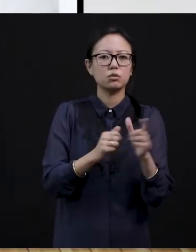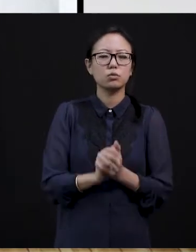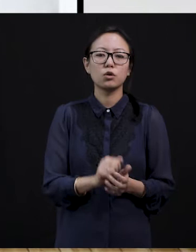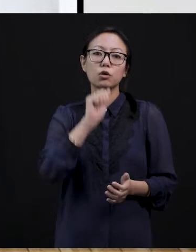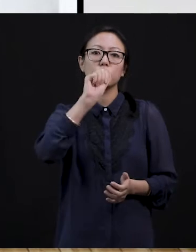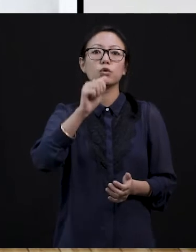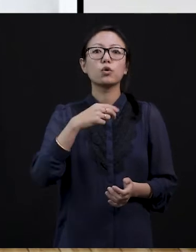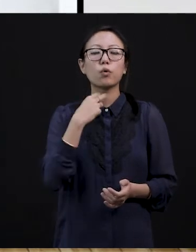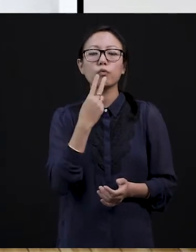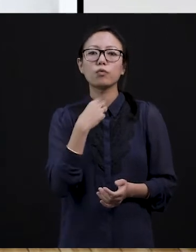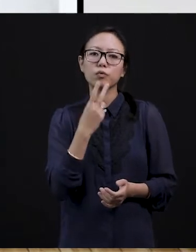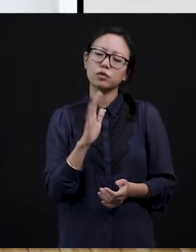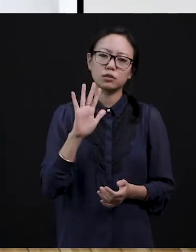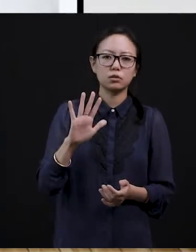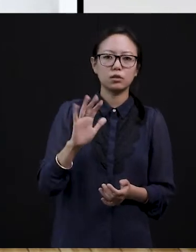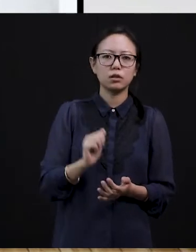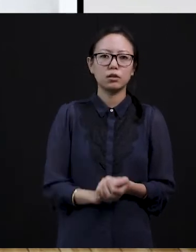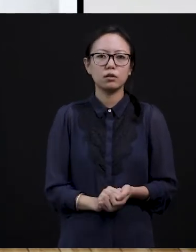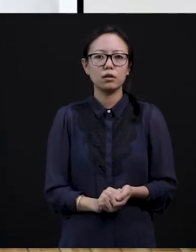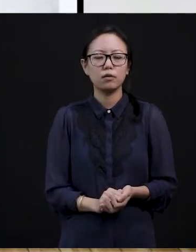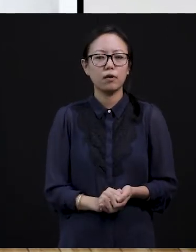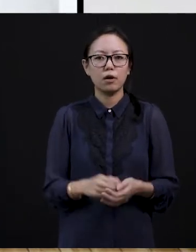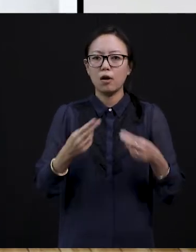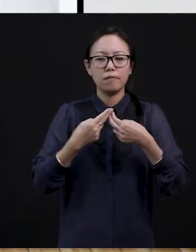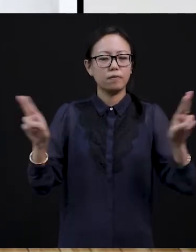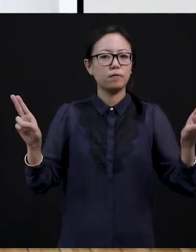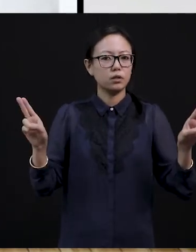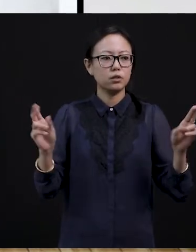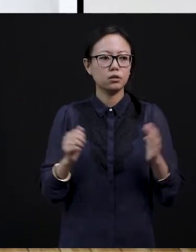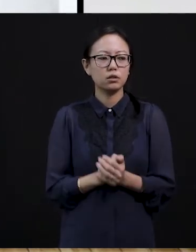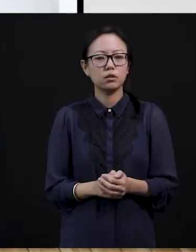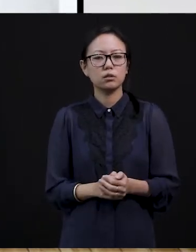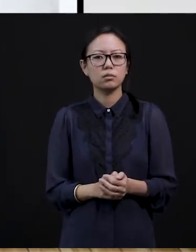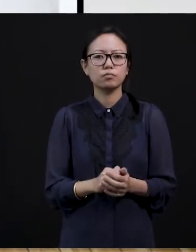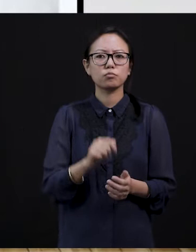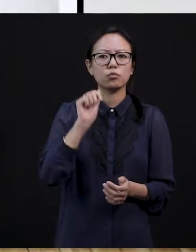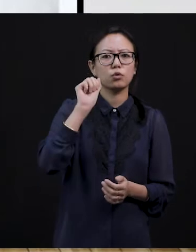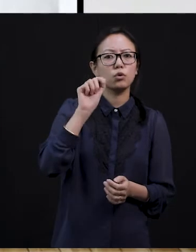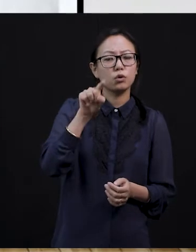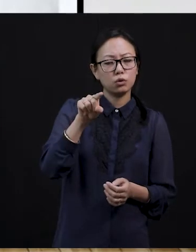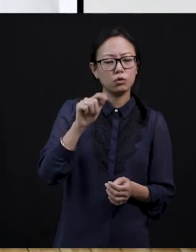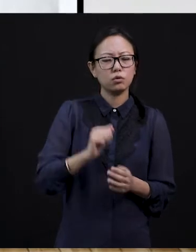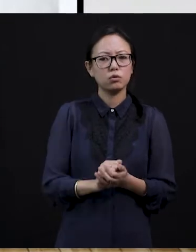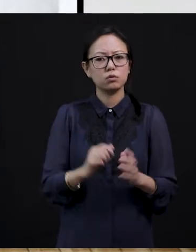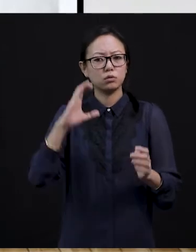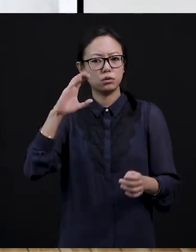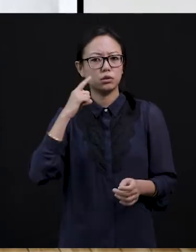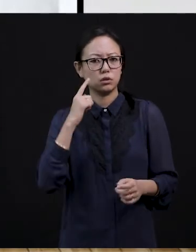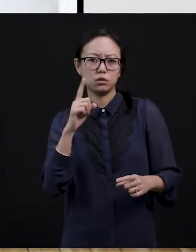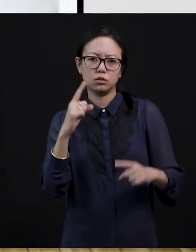of your own, it means that you belong to a country and you're a citizen of that country. It also means that you are going to be